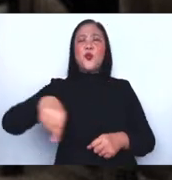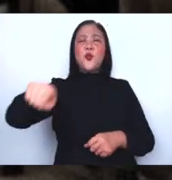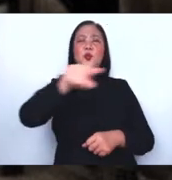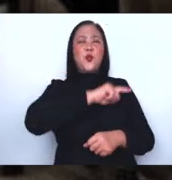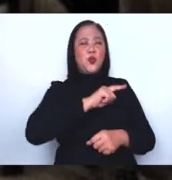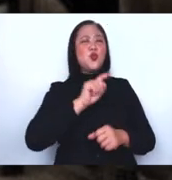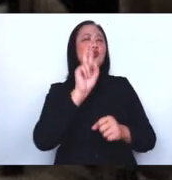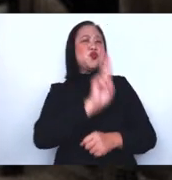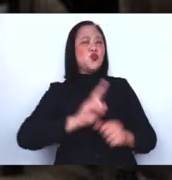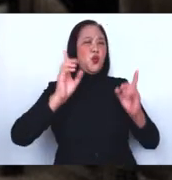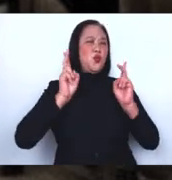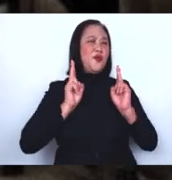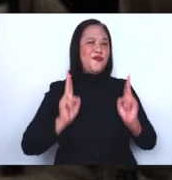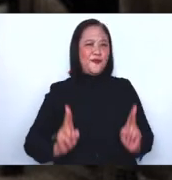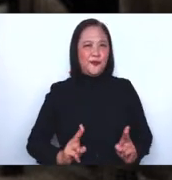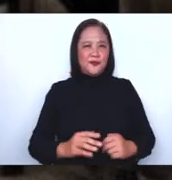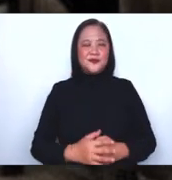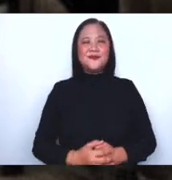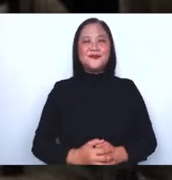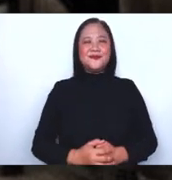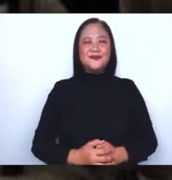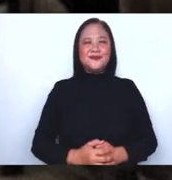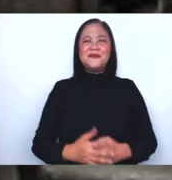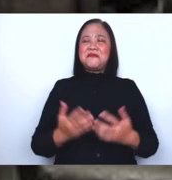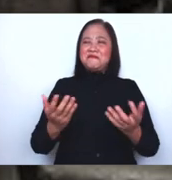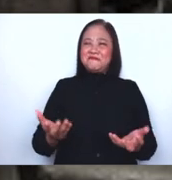wear uniforms.